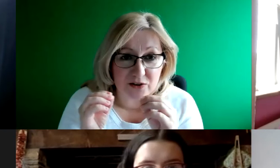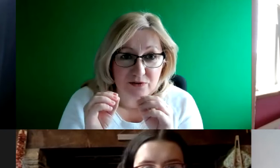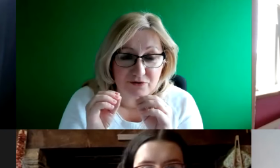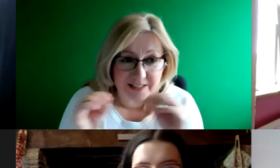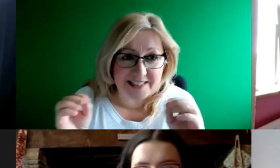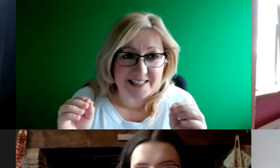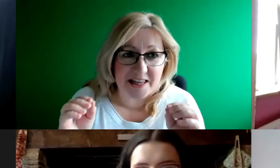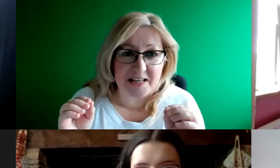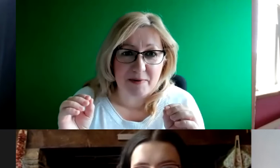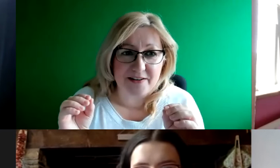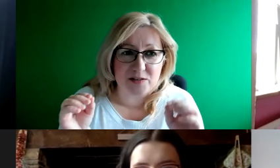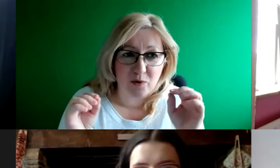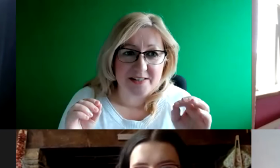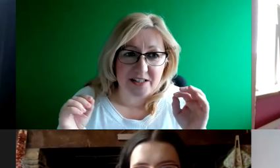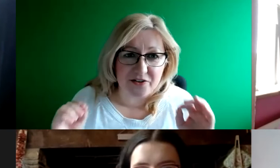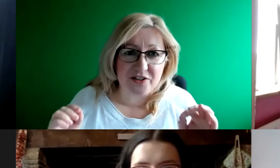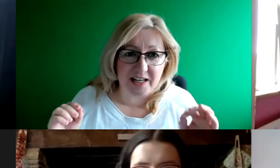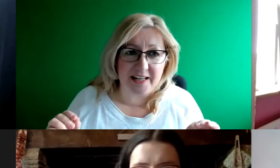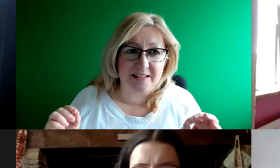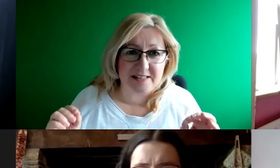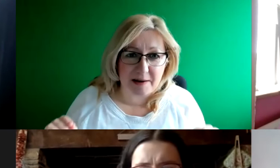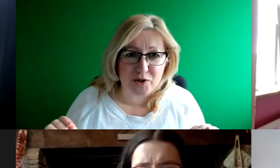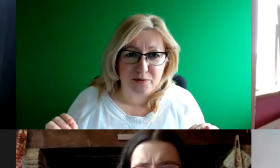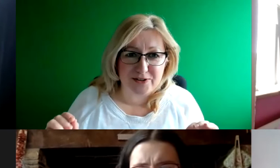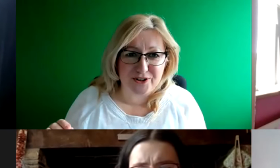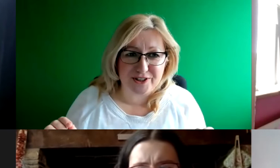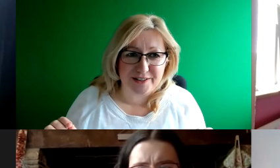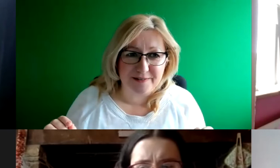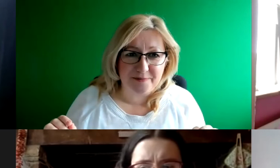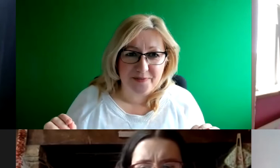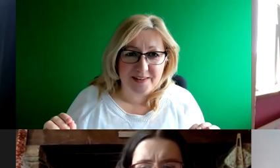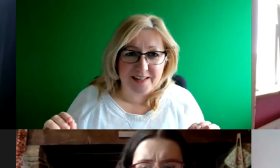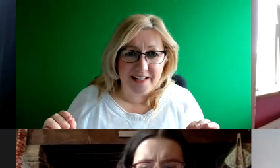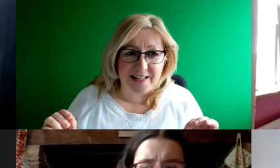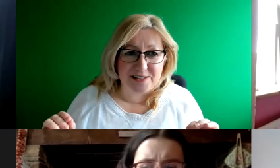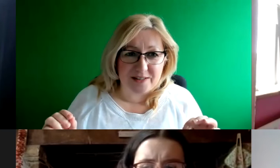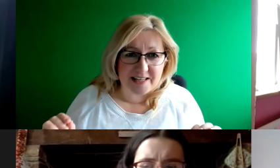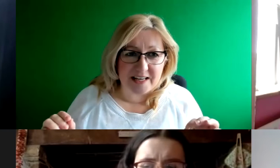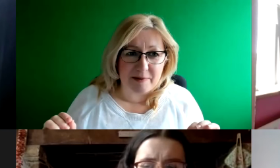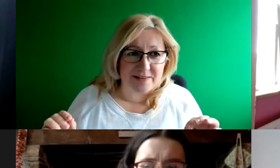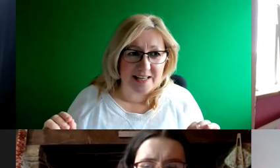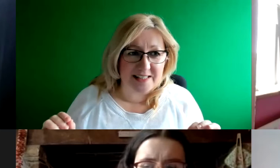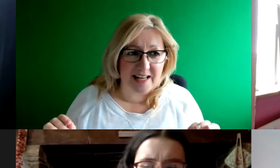something that you really need to think about is what is the underlying conceptual structure. And so